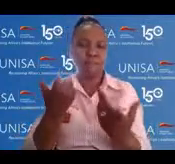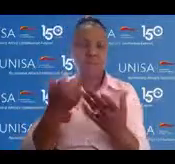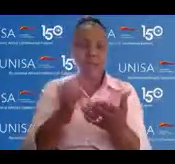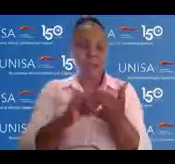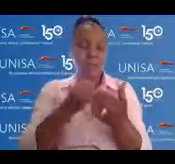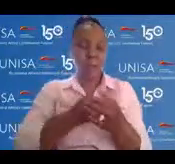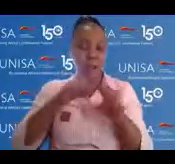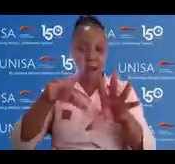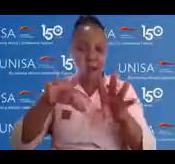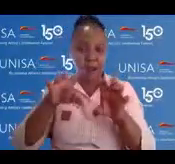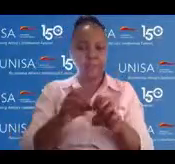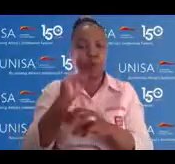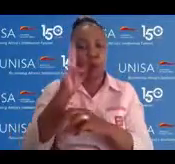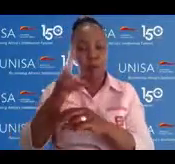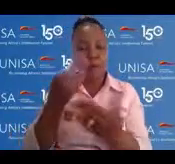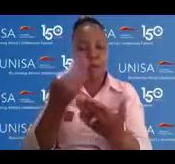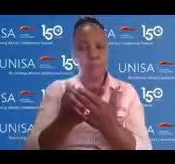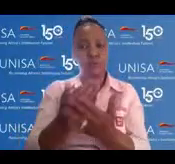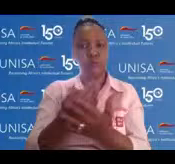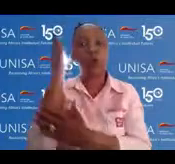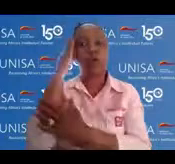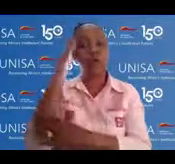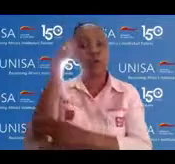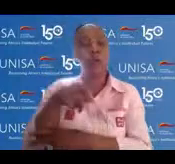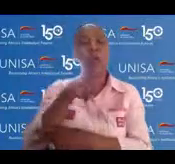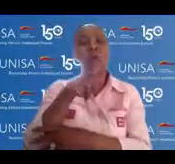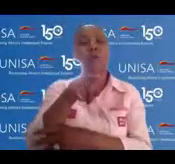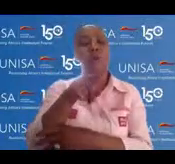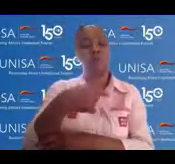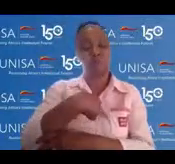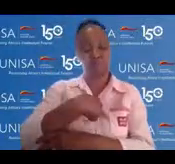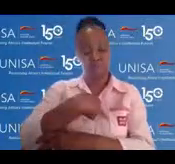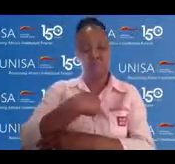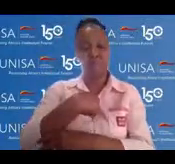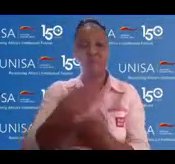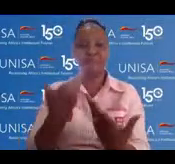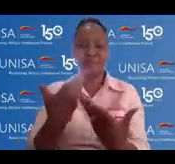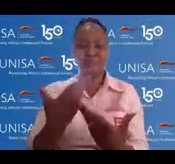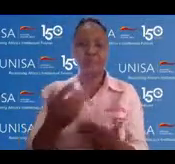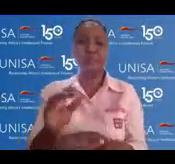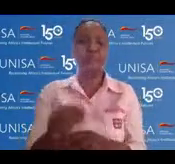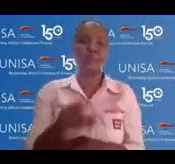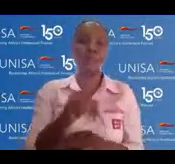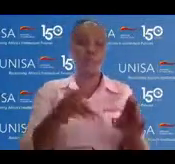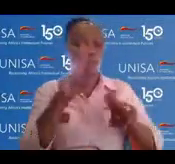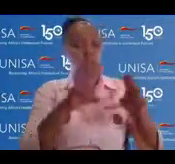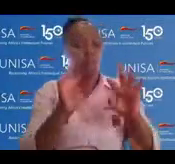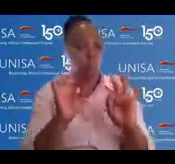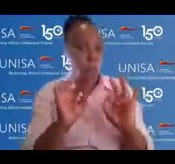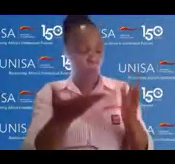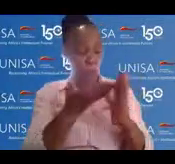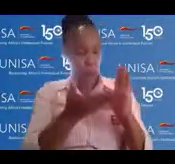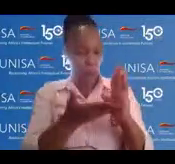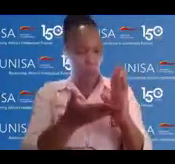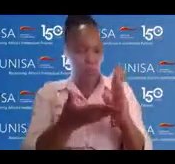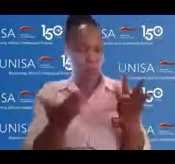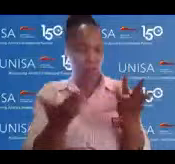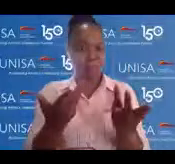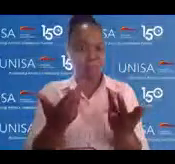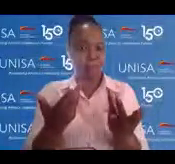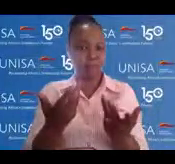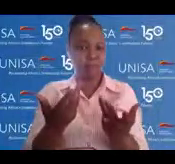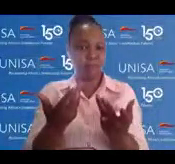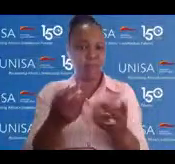able to know that this is me. So if you can check, then the picture